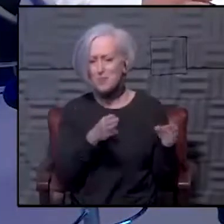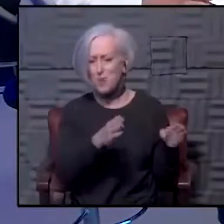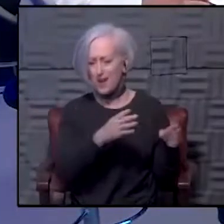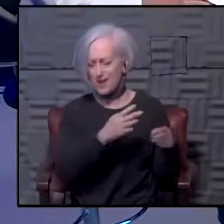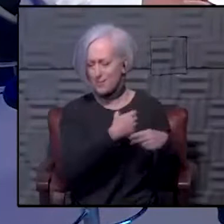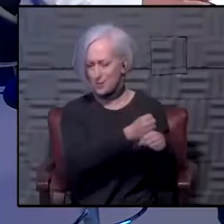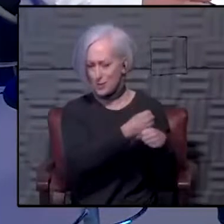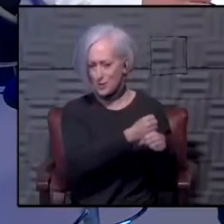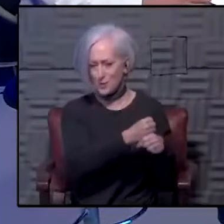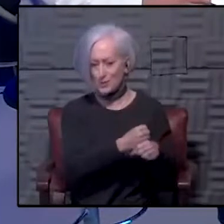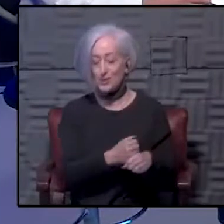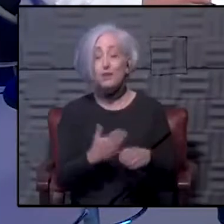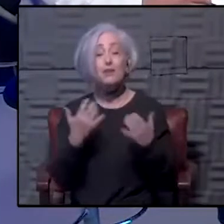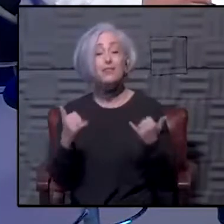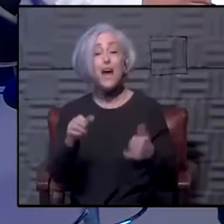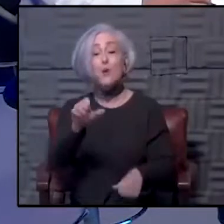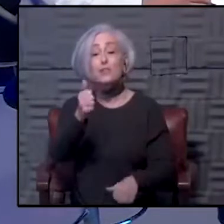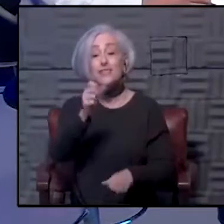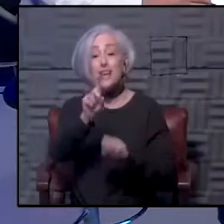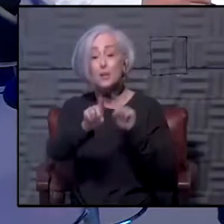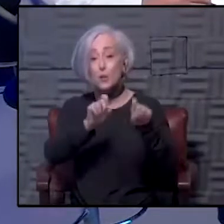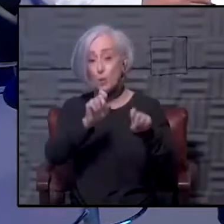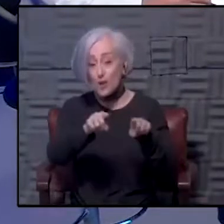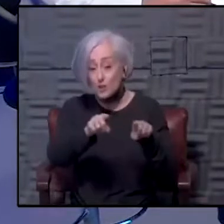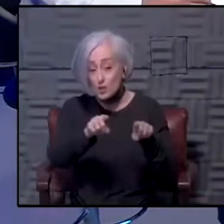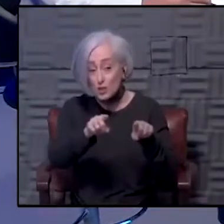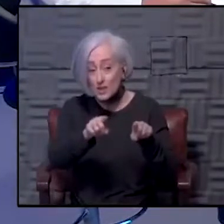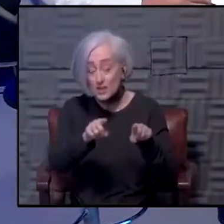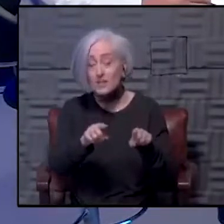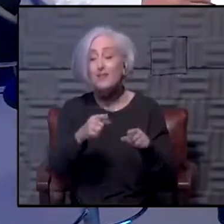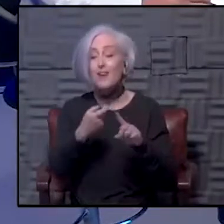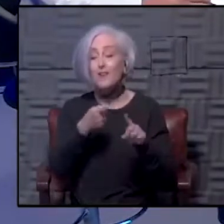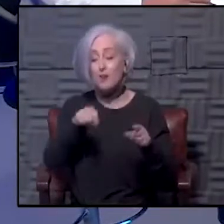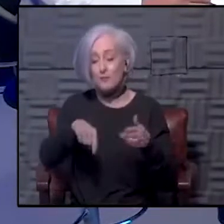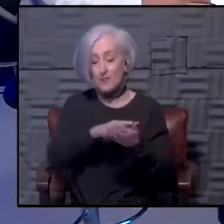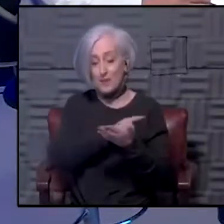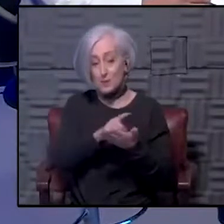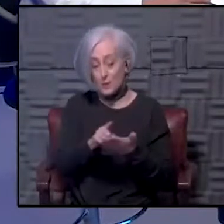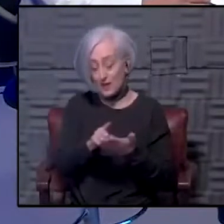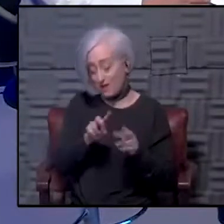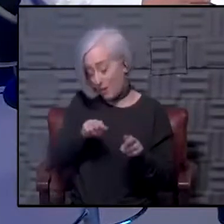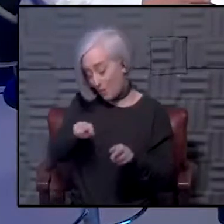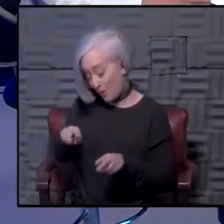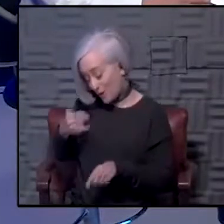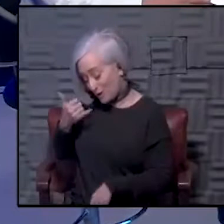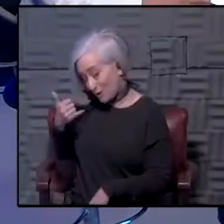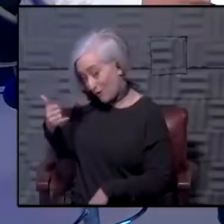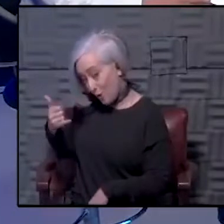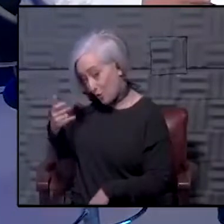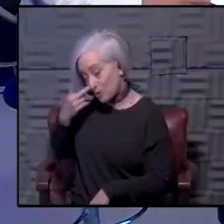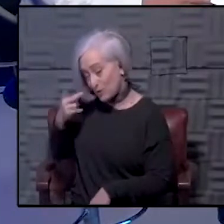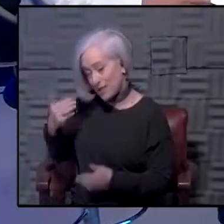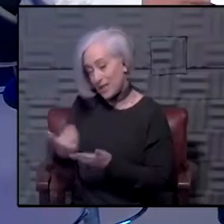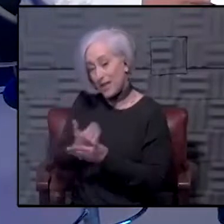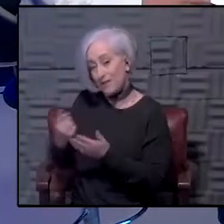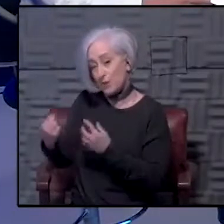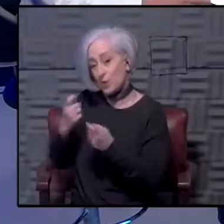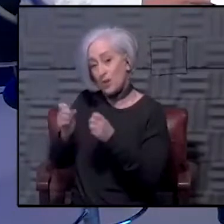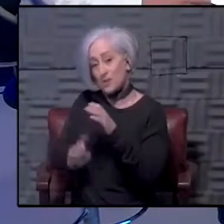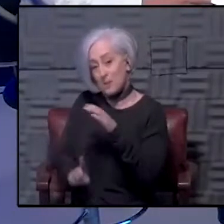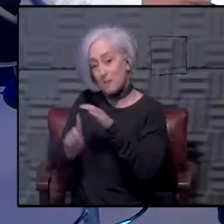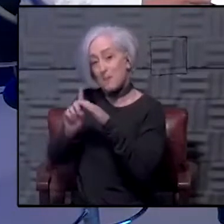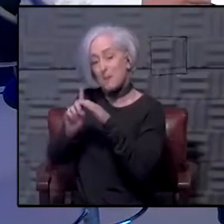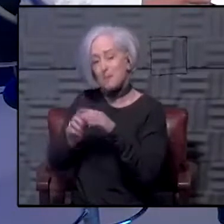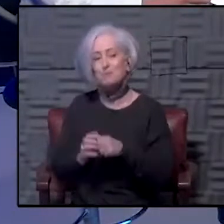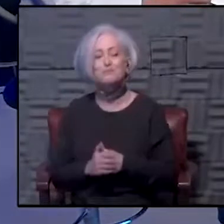that we didn't get to this week, and I'm going to keep one eye right here on the phone in case you've got a new one that we think we ought to get to today. So first